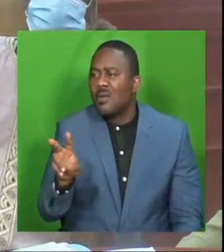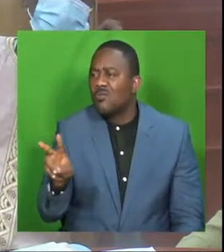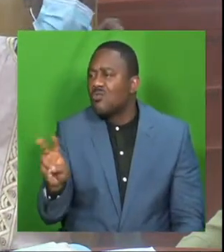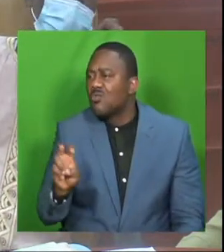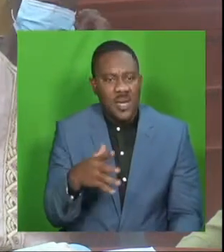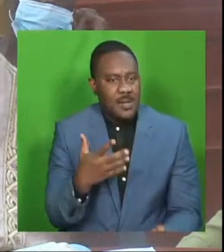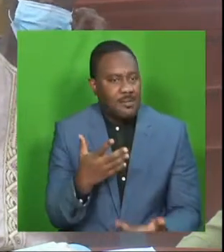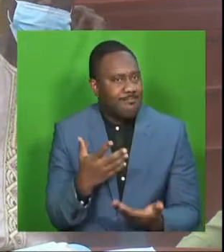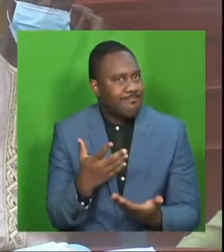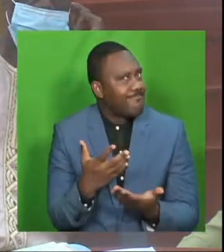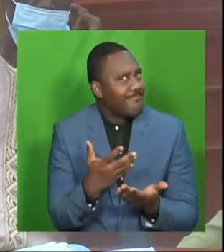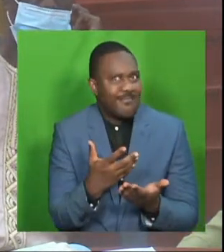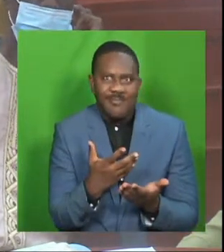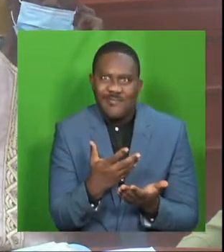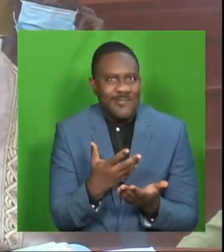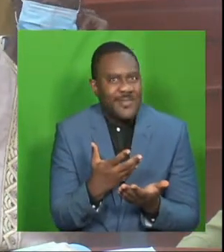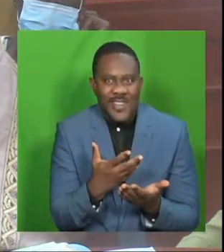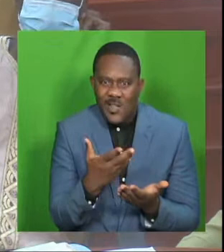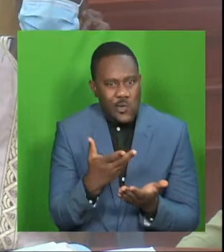short time and then go